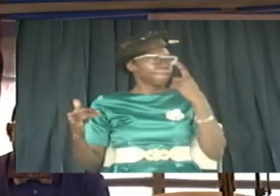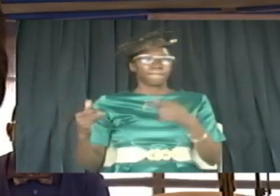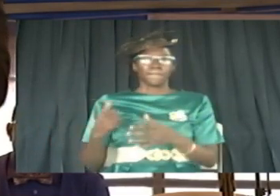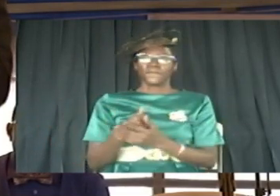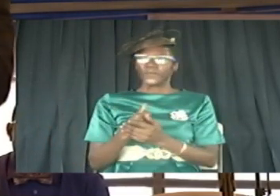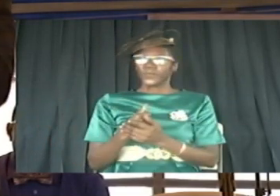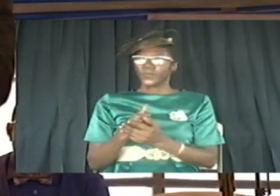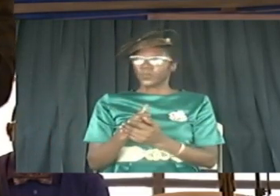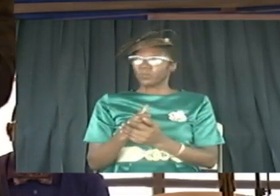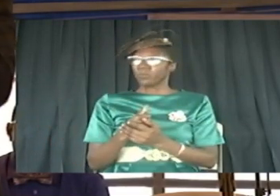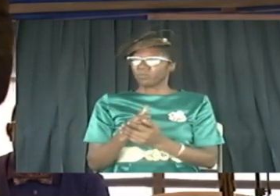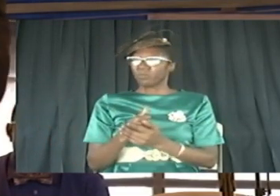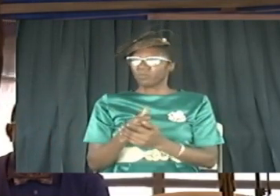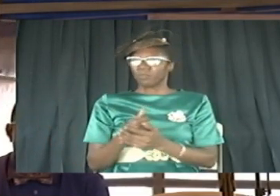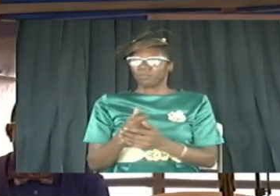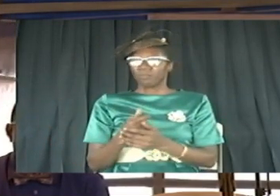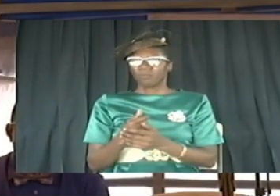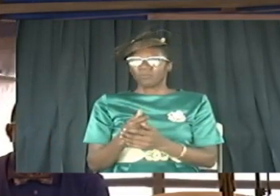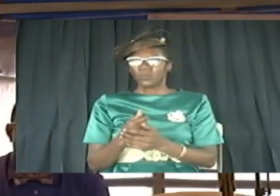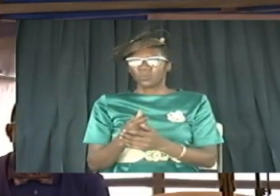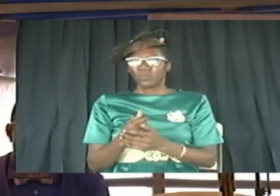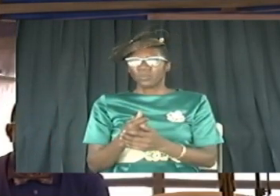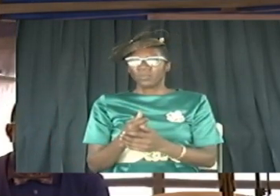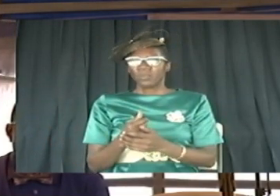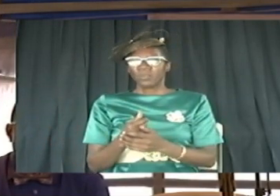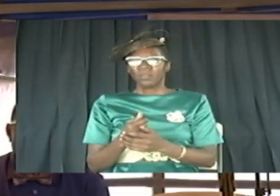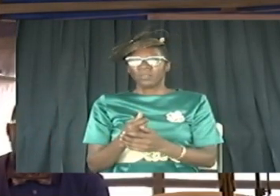The dedication of this prostitute